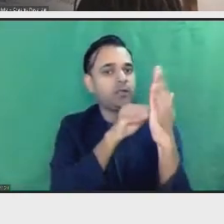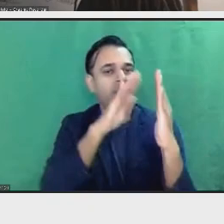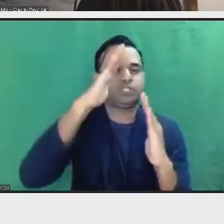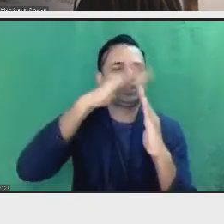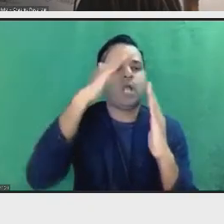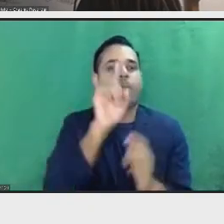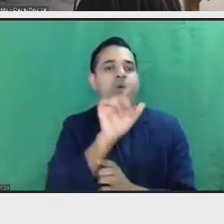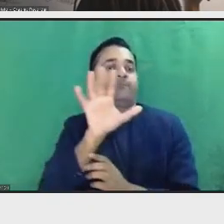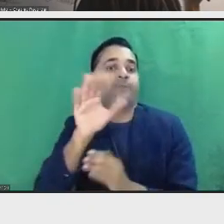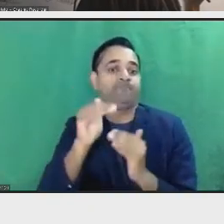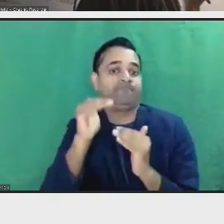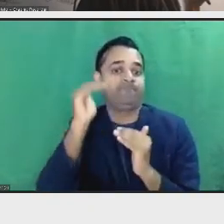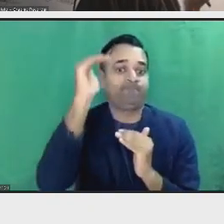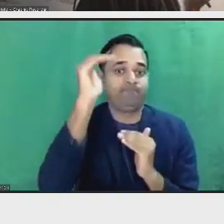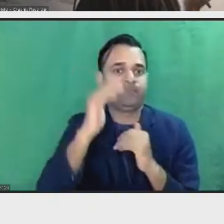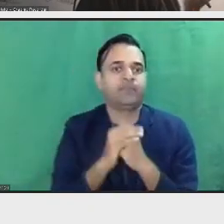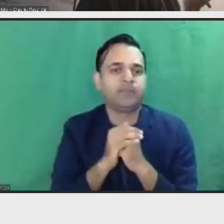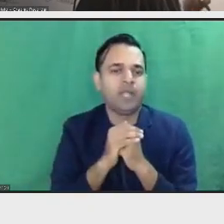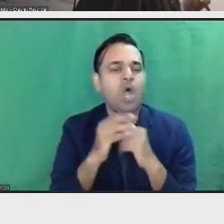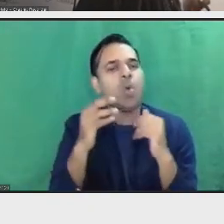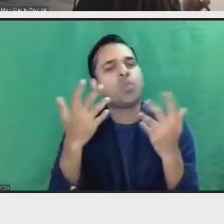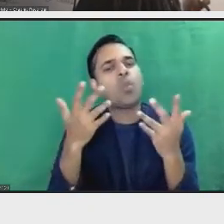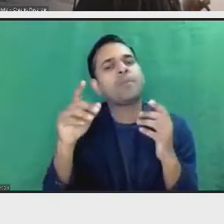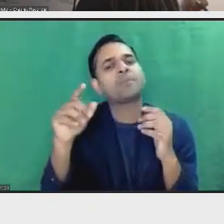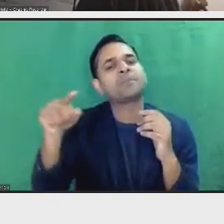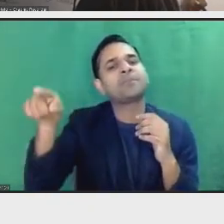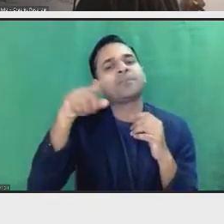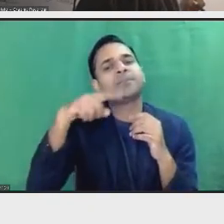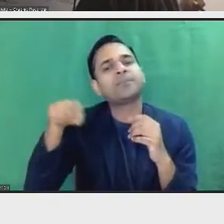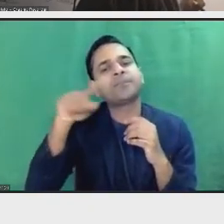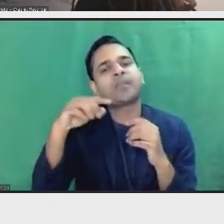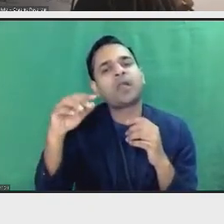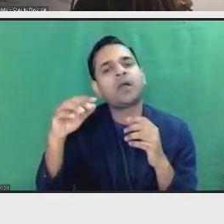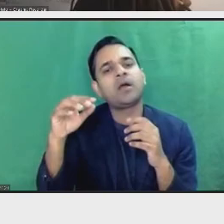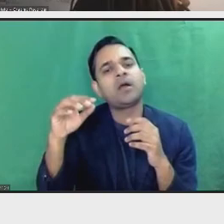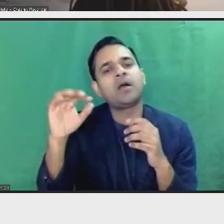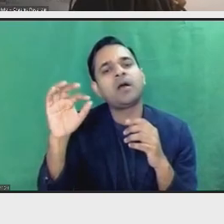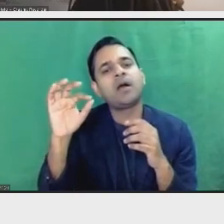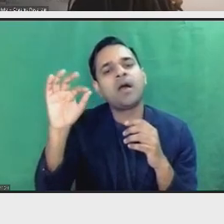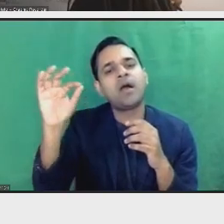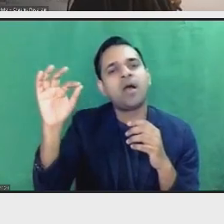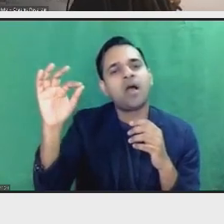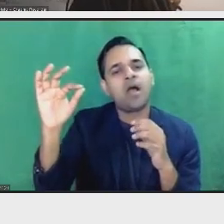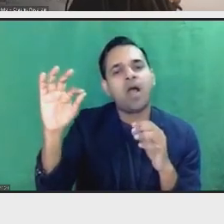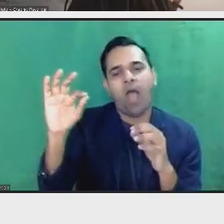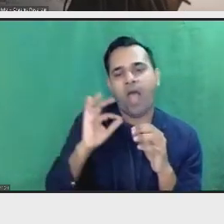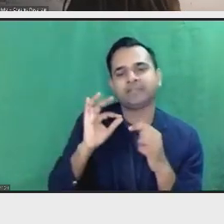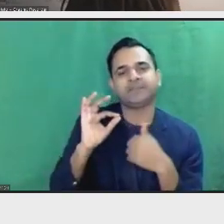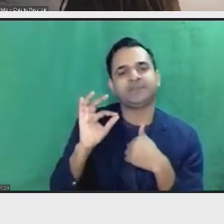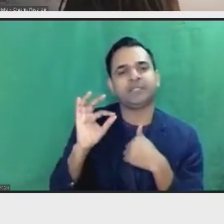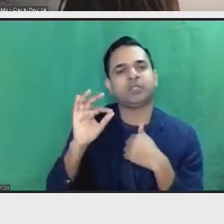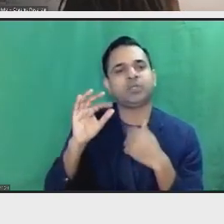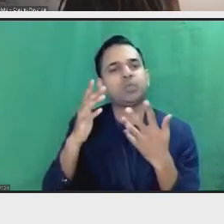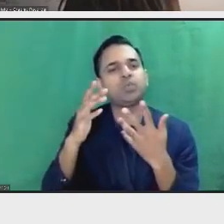we have also already now then a lot of contributions to gender and